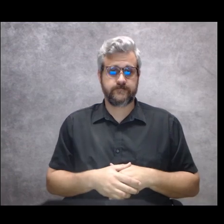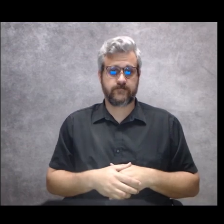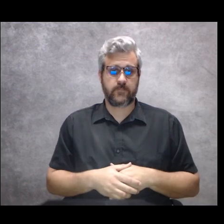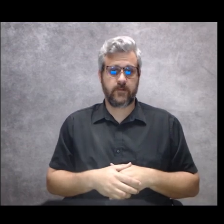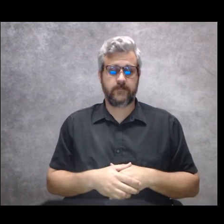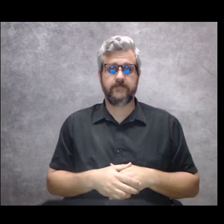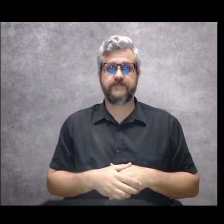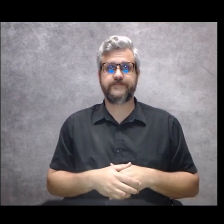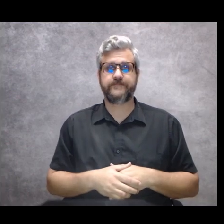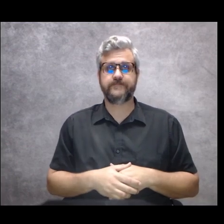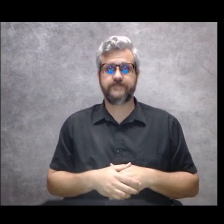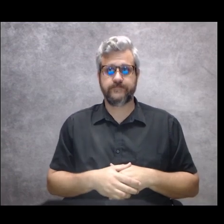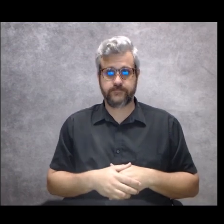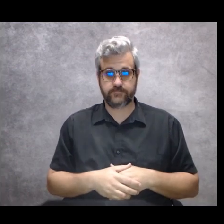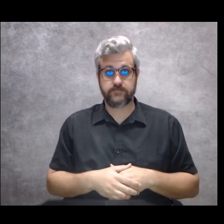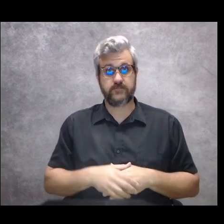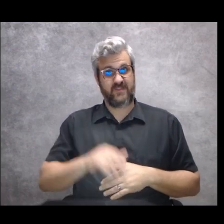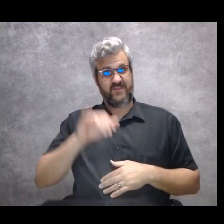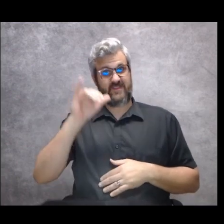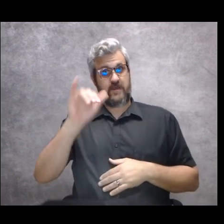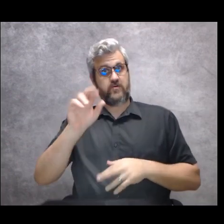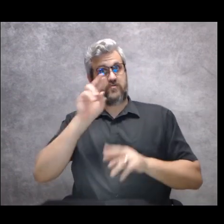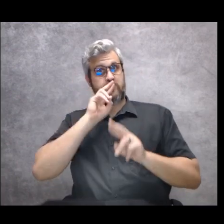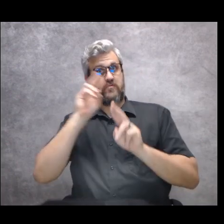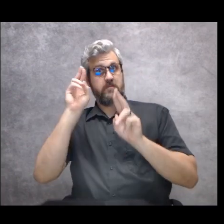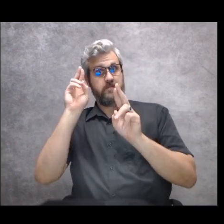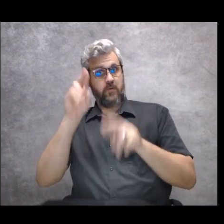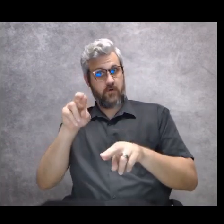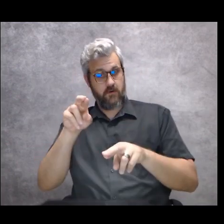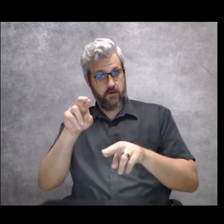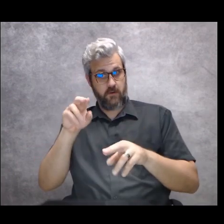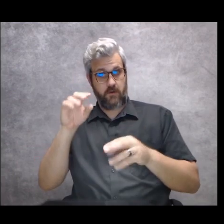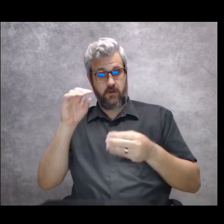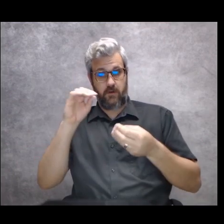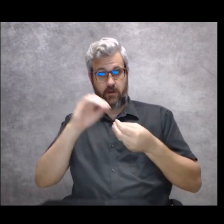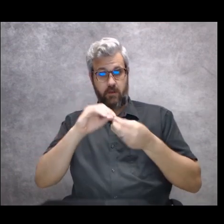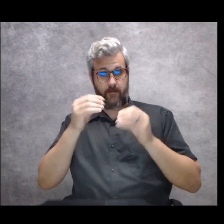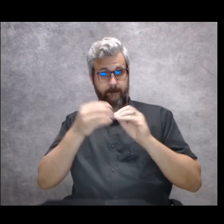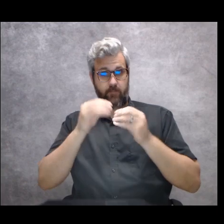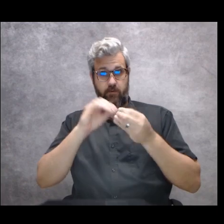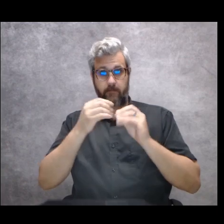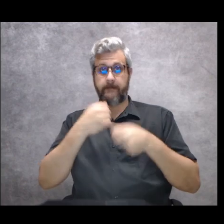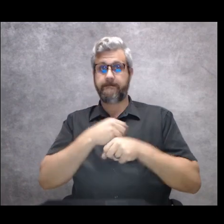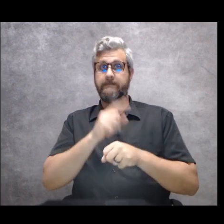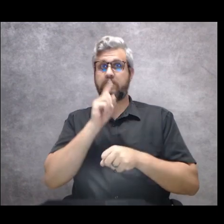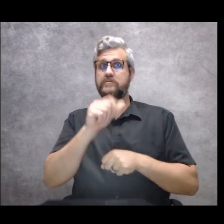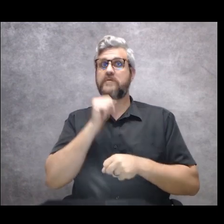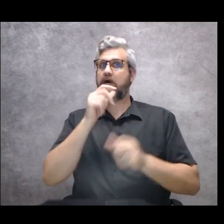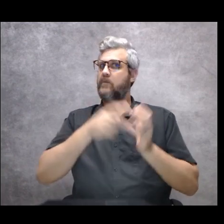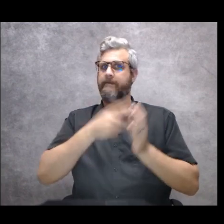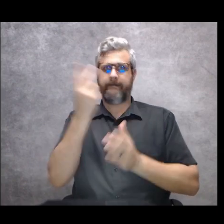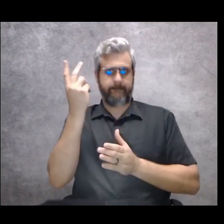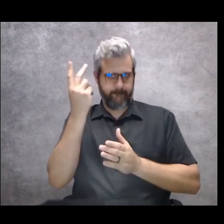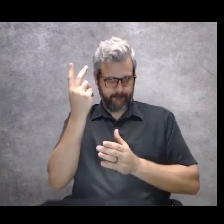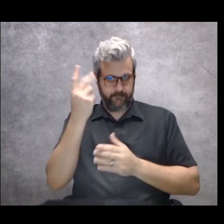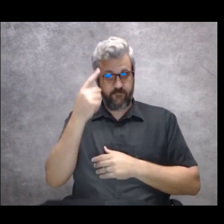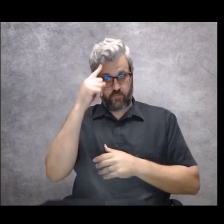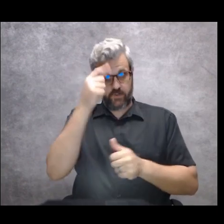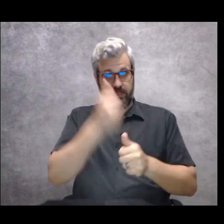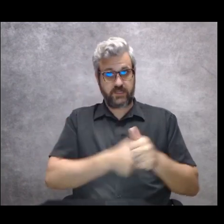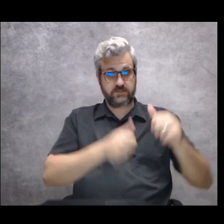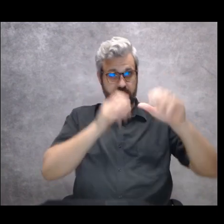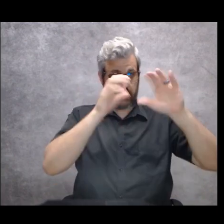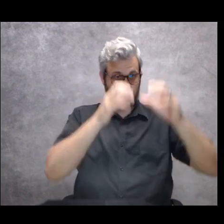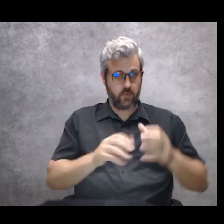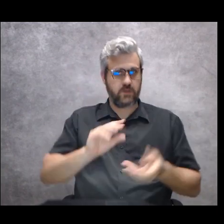For the report, unduplicated numbers are needed for each category and for the total count of gifted students in the